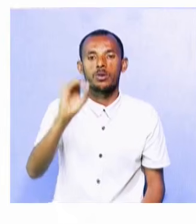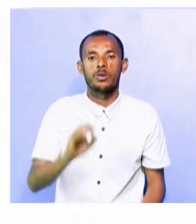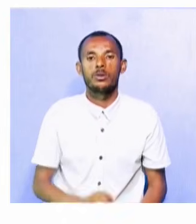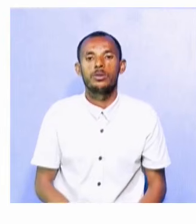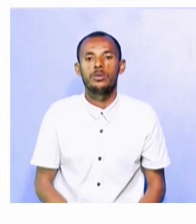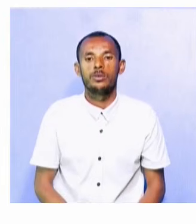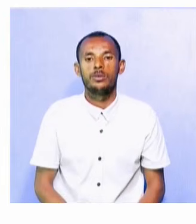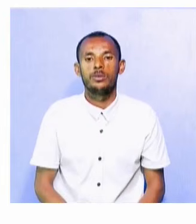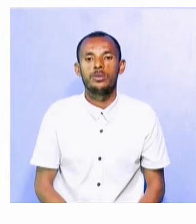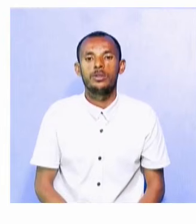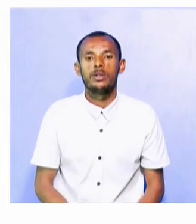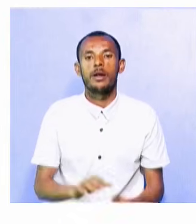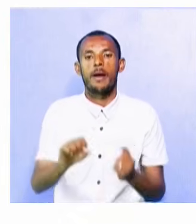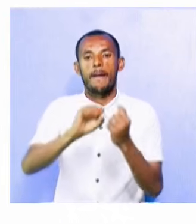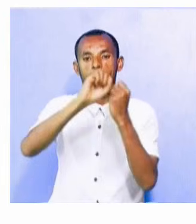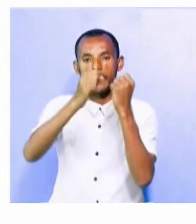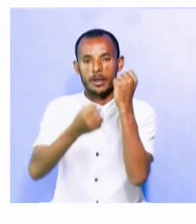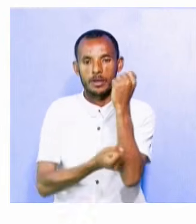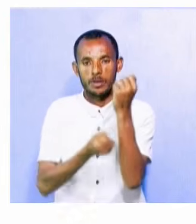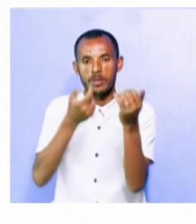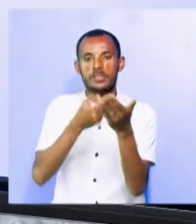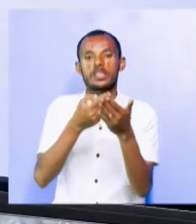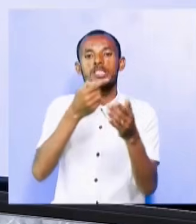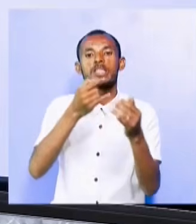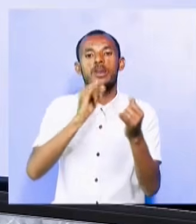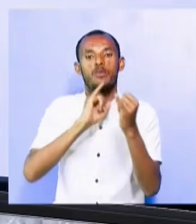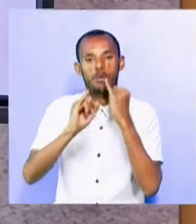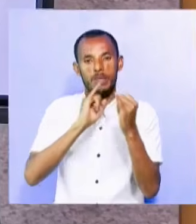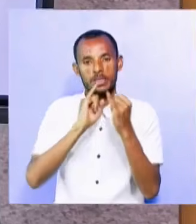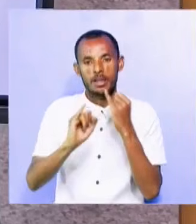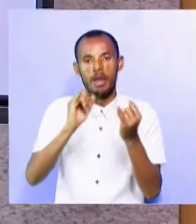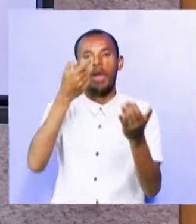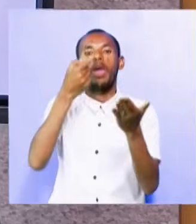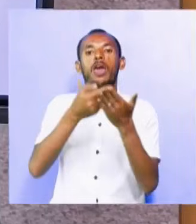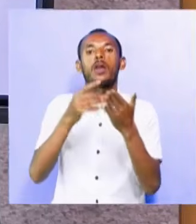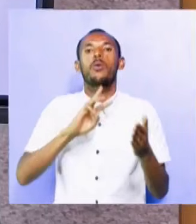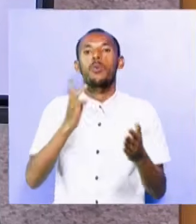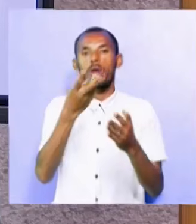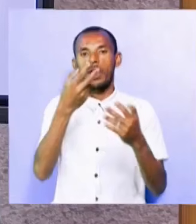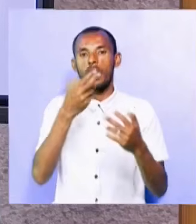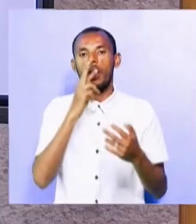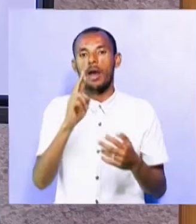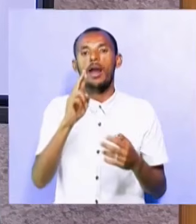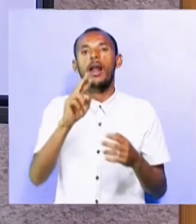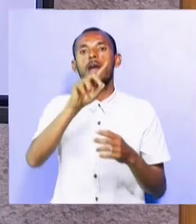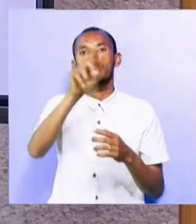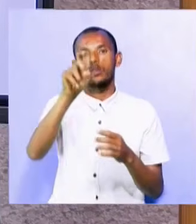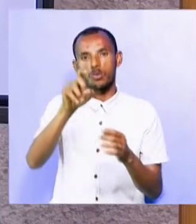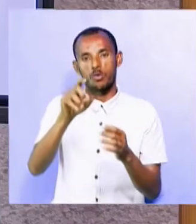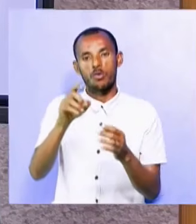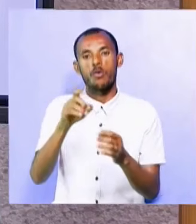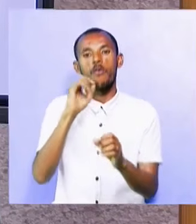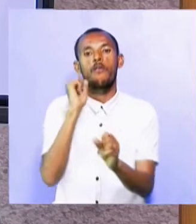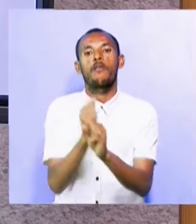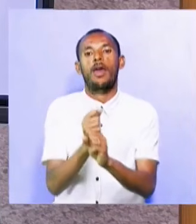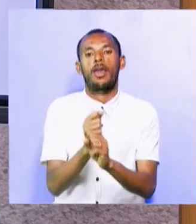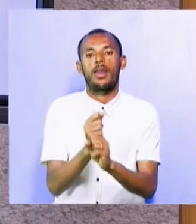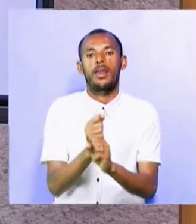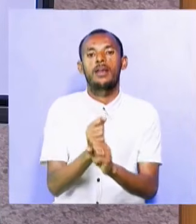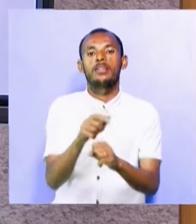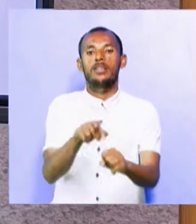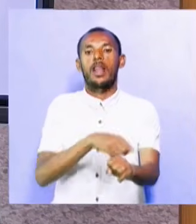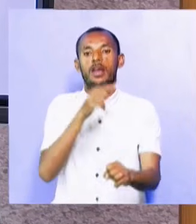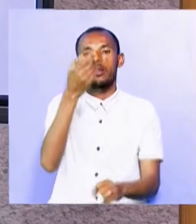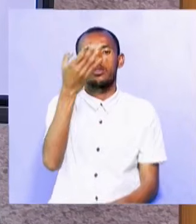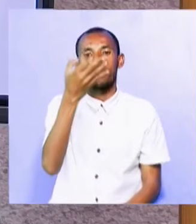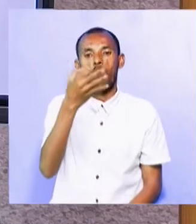Okay, based on this information, here we are asked to find the length